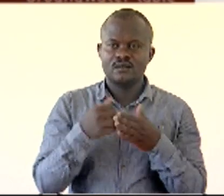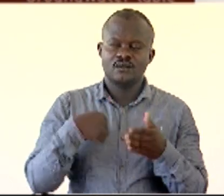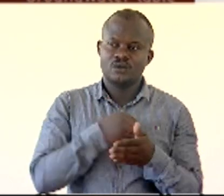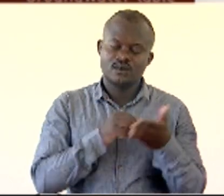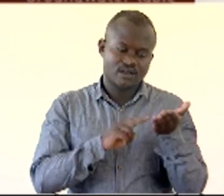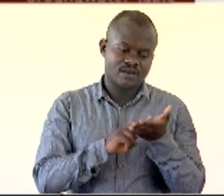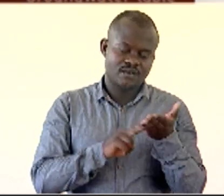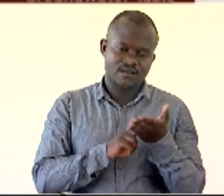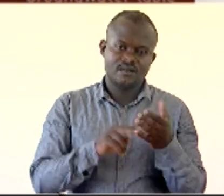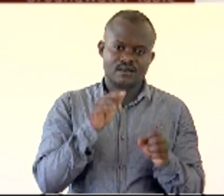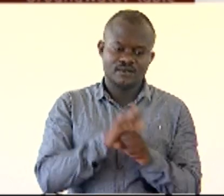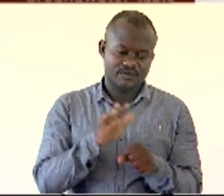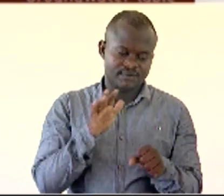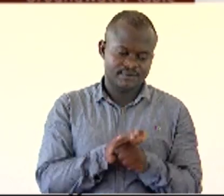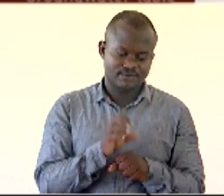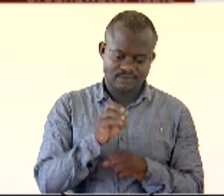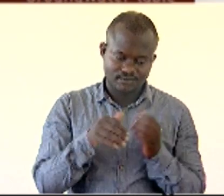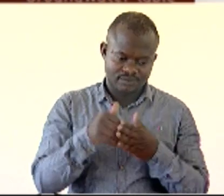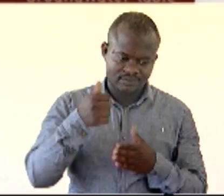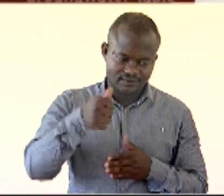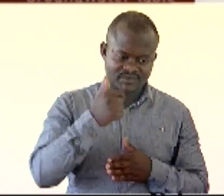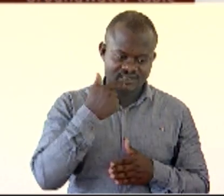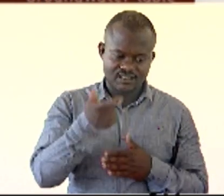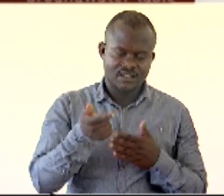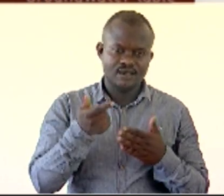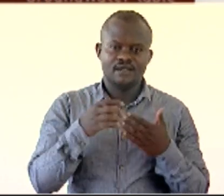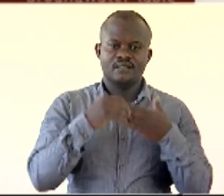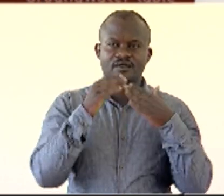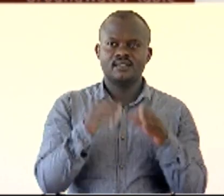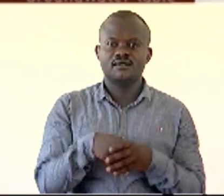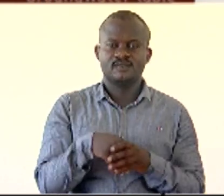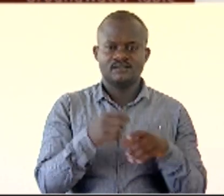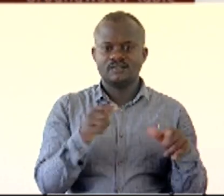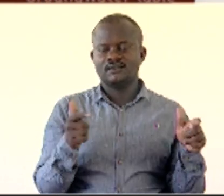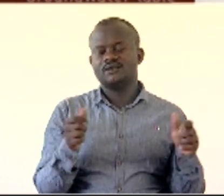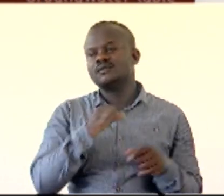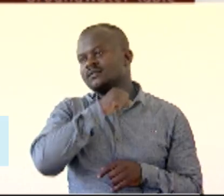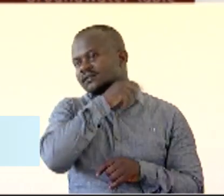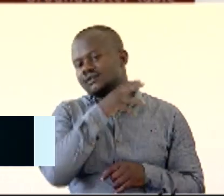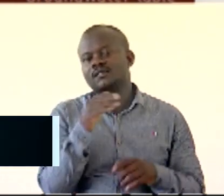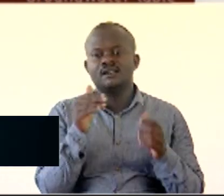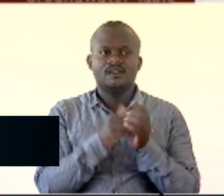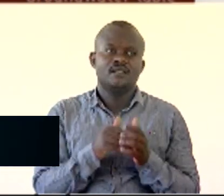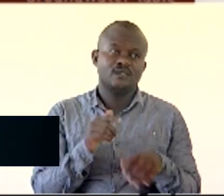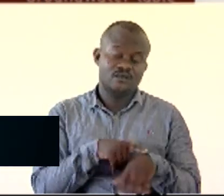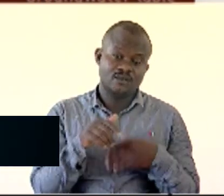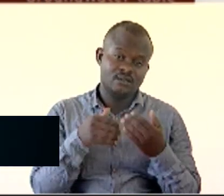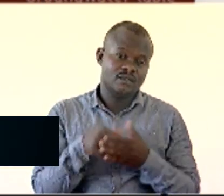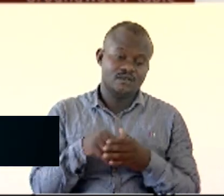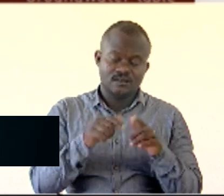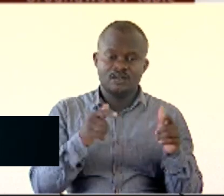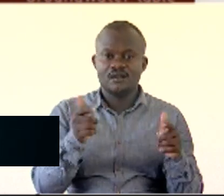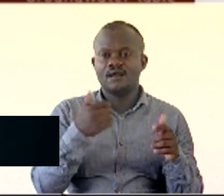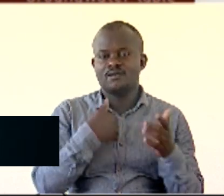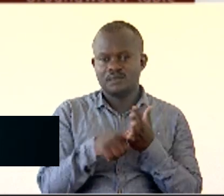use excessive of them, that leads to soil pollution. And when soil is contaminated,